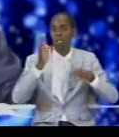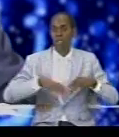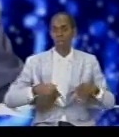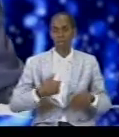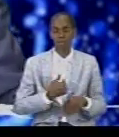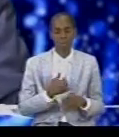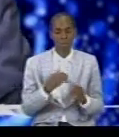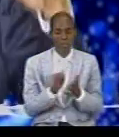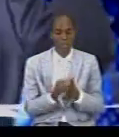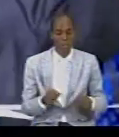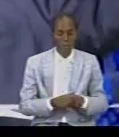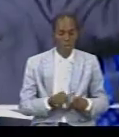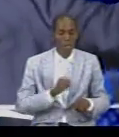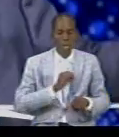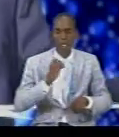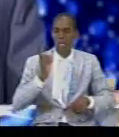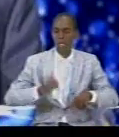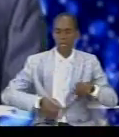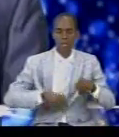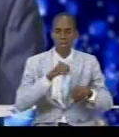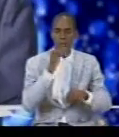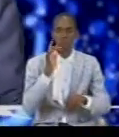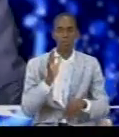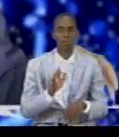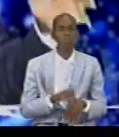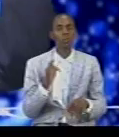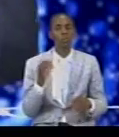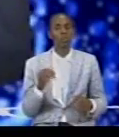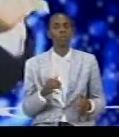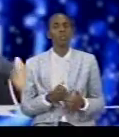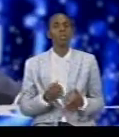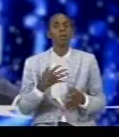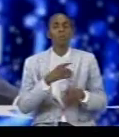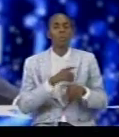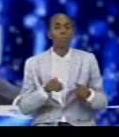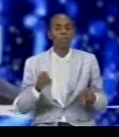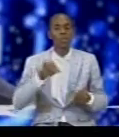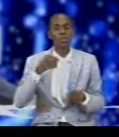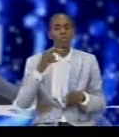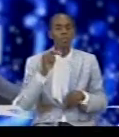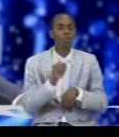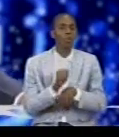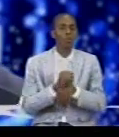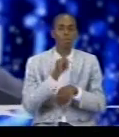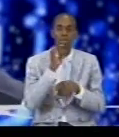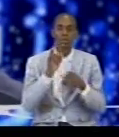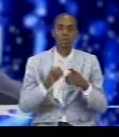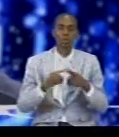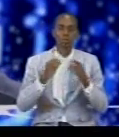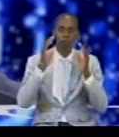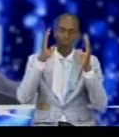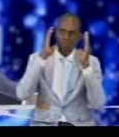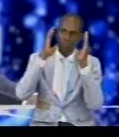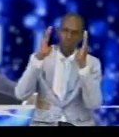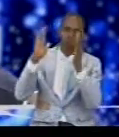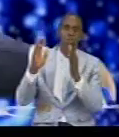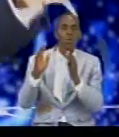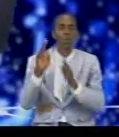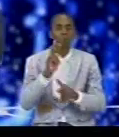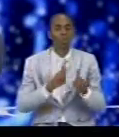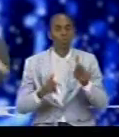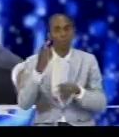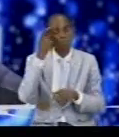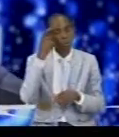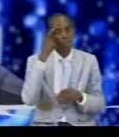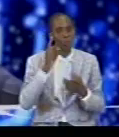lose. Although his duty was to point or direct people to the Savior, that's John the Baptist, he